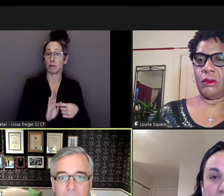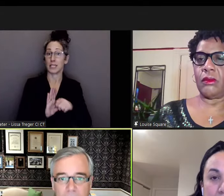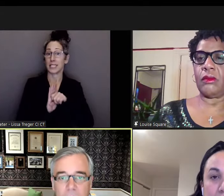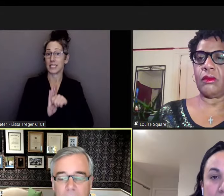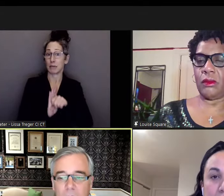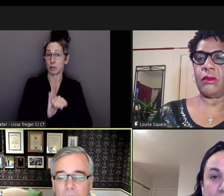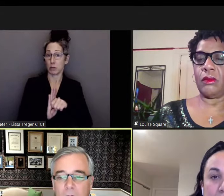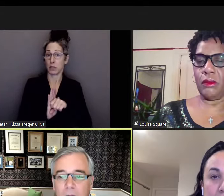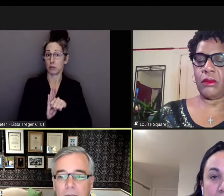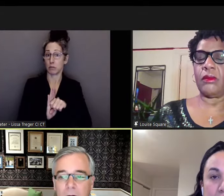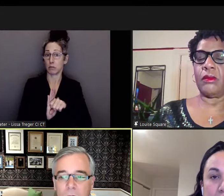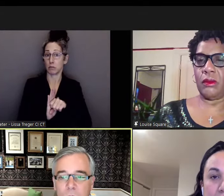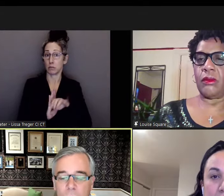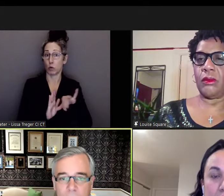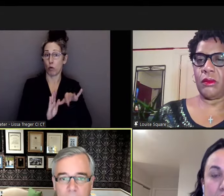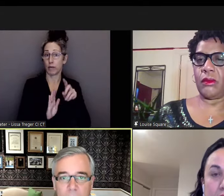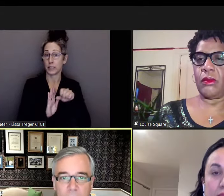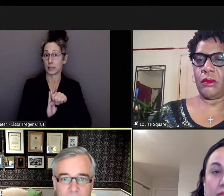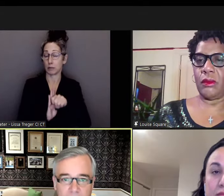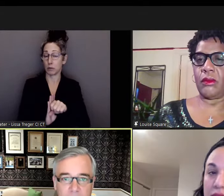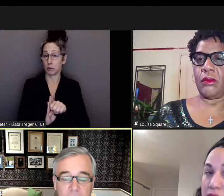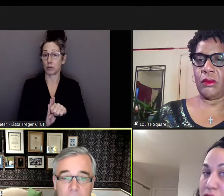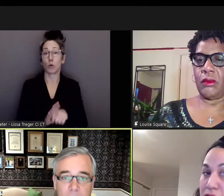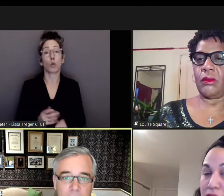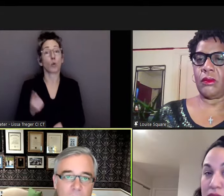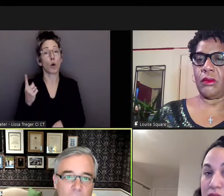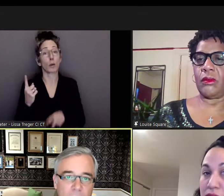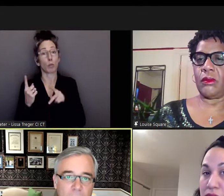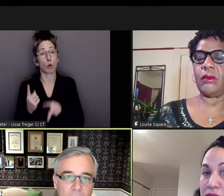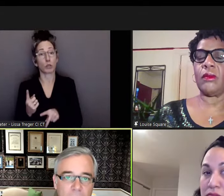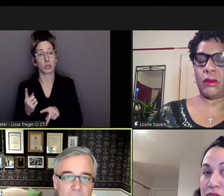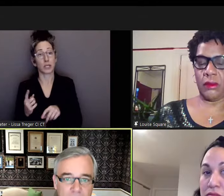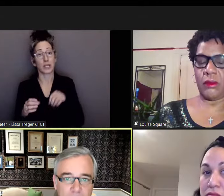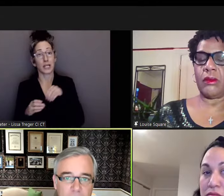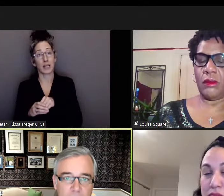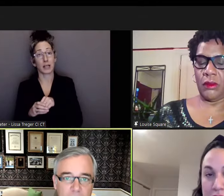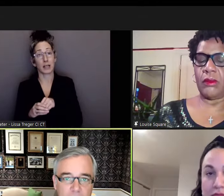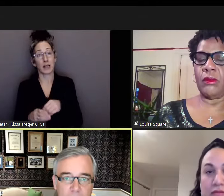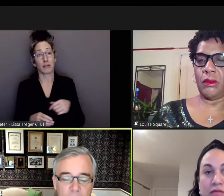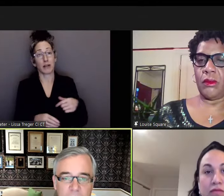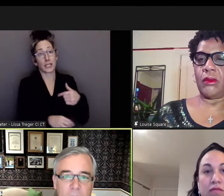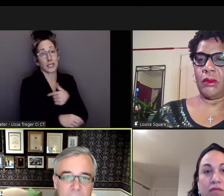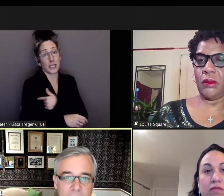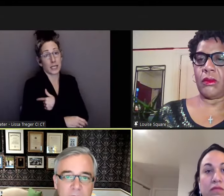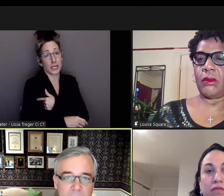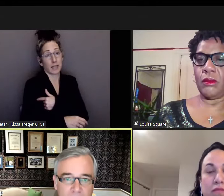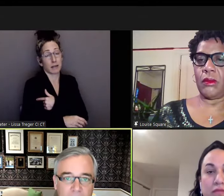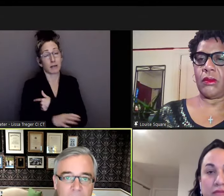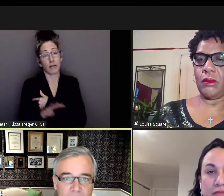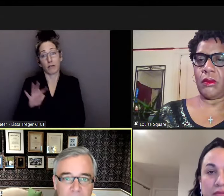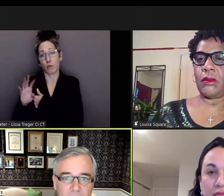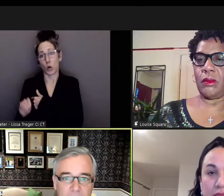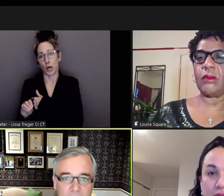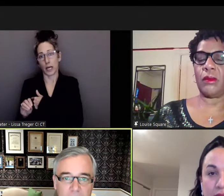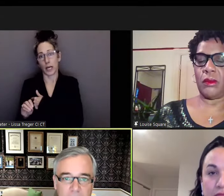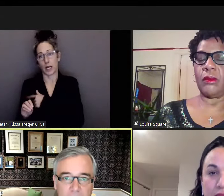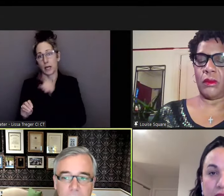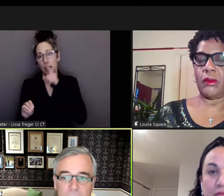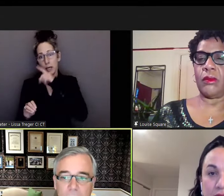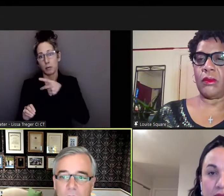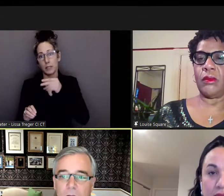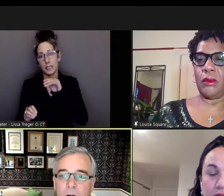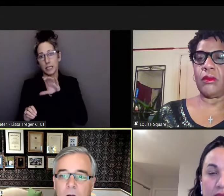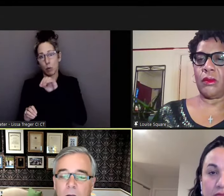COVID-19, there was 1 person in the vaccine group and 40 in the placebo group, representing obviously very high vaccine